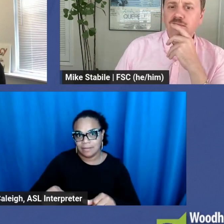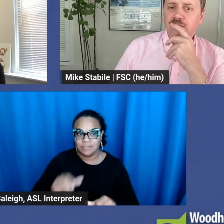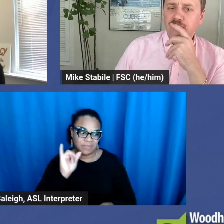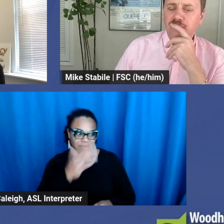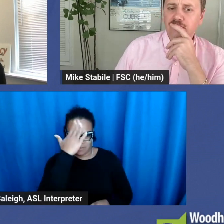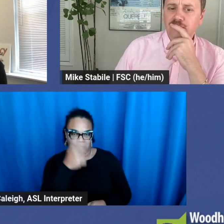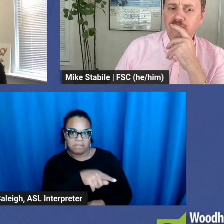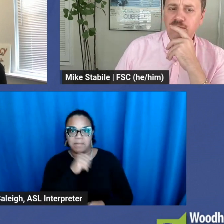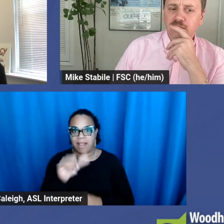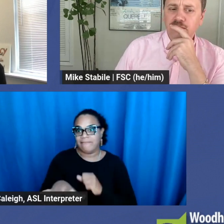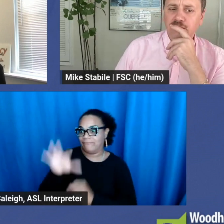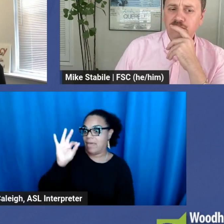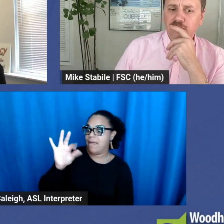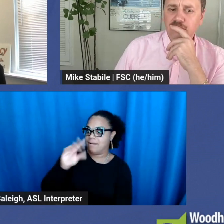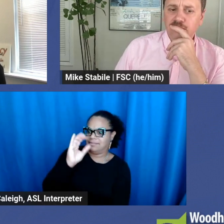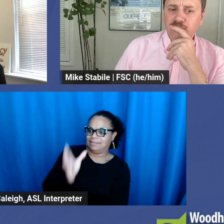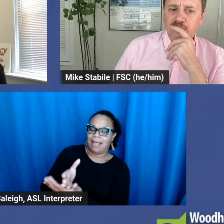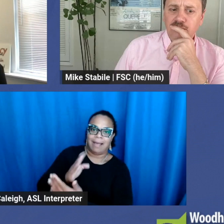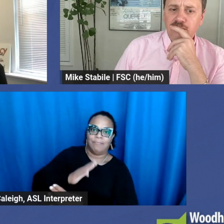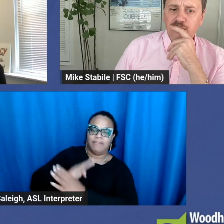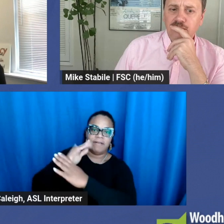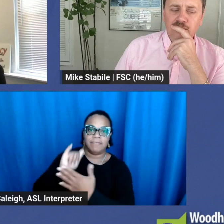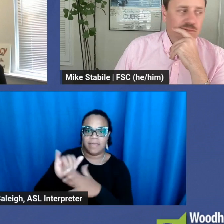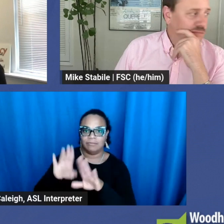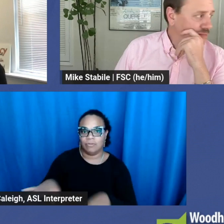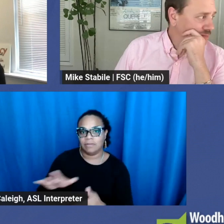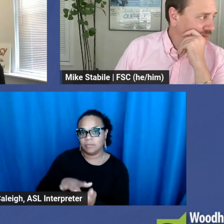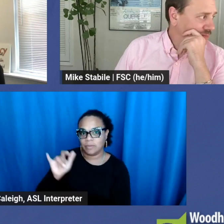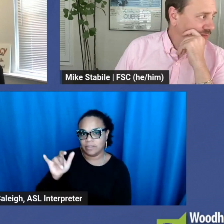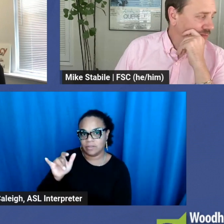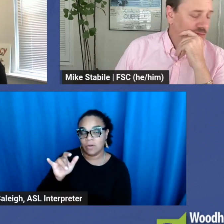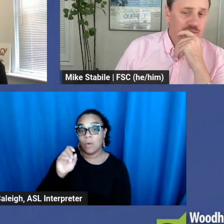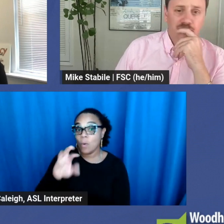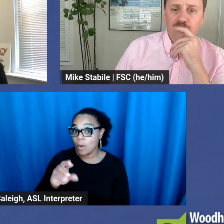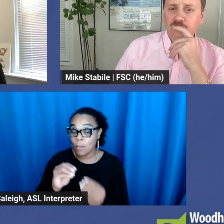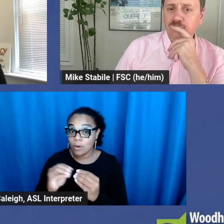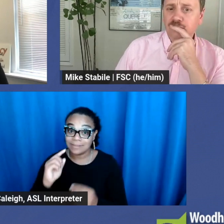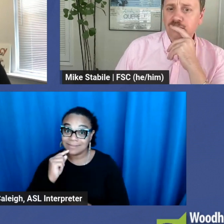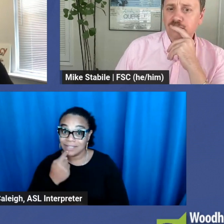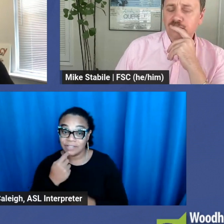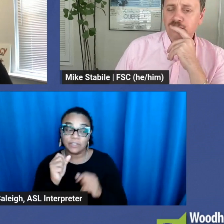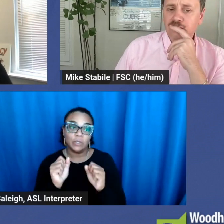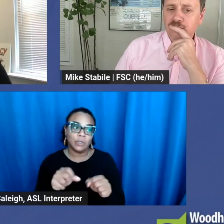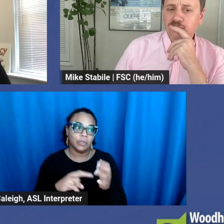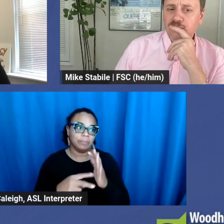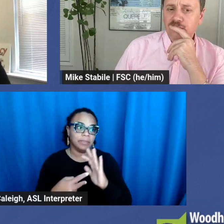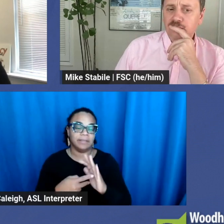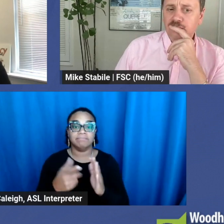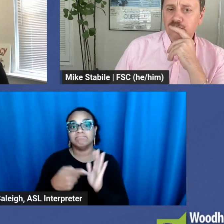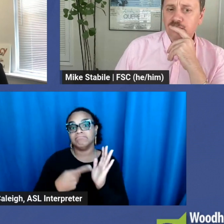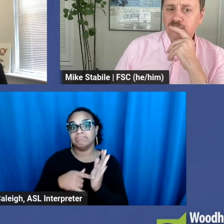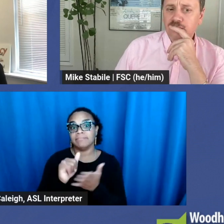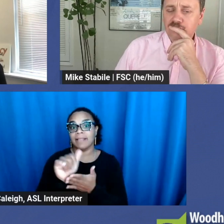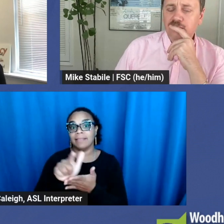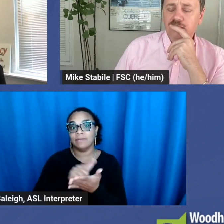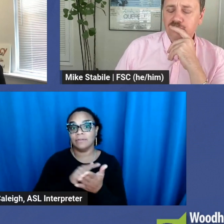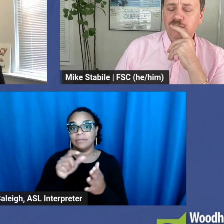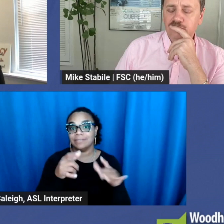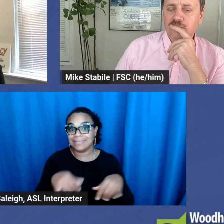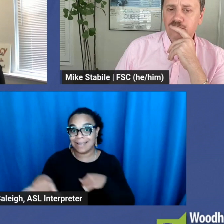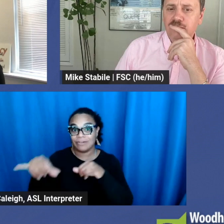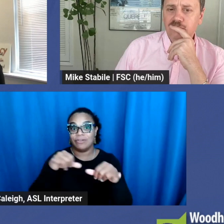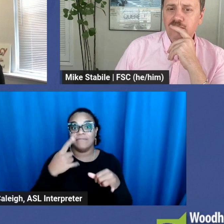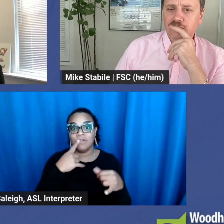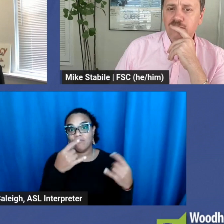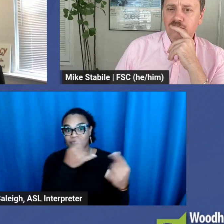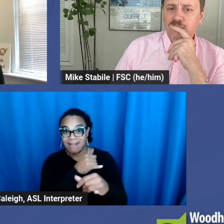child exploitation. Or really crucially, that might mean sometimes the legal standard of reckless disregard